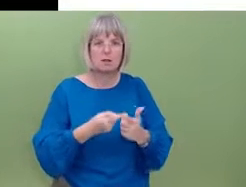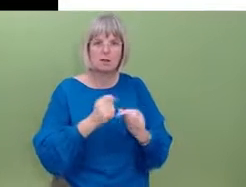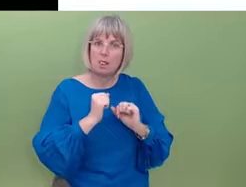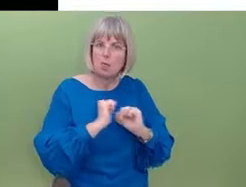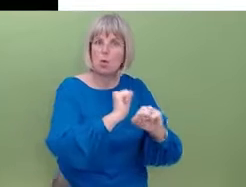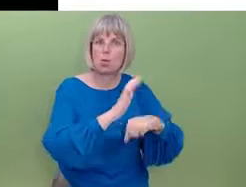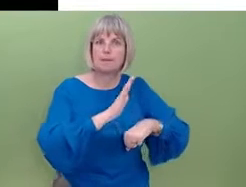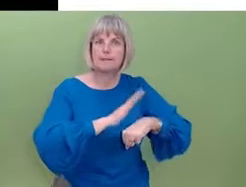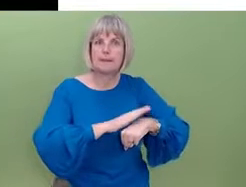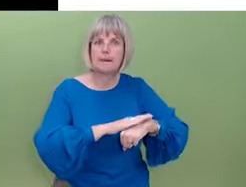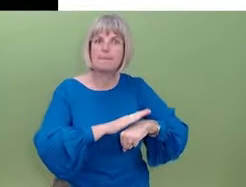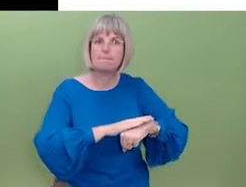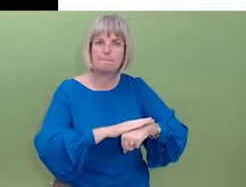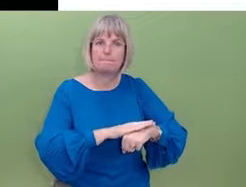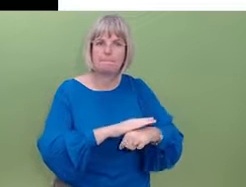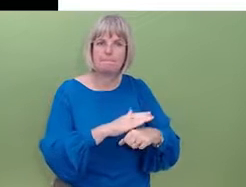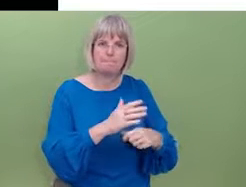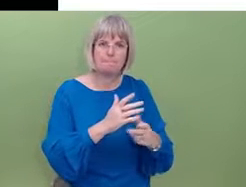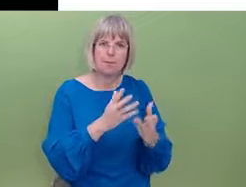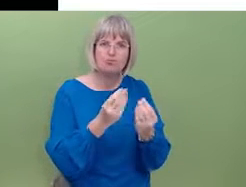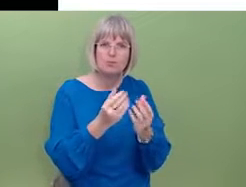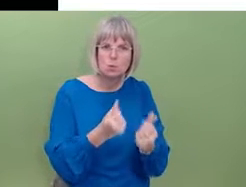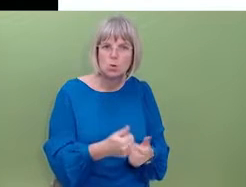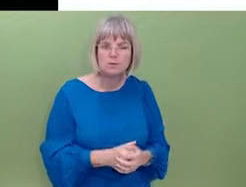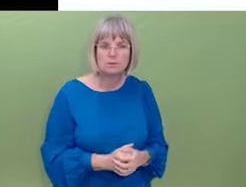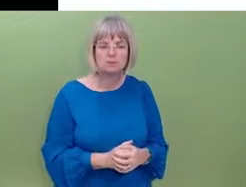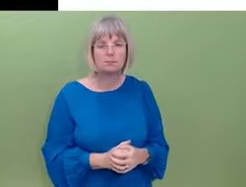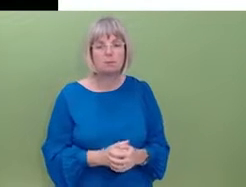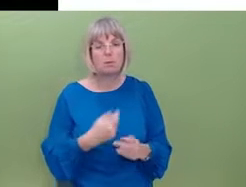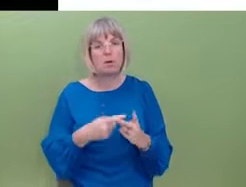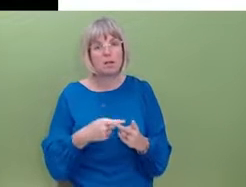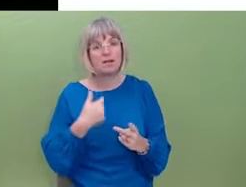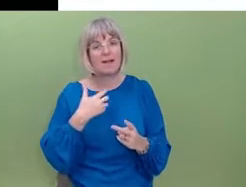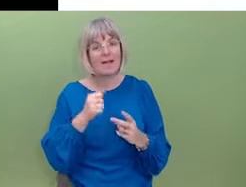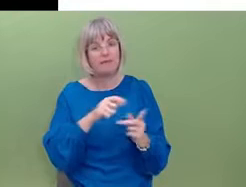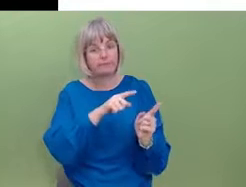also refer to helpful websites for young people and their parents as well.